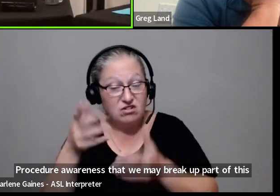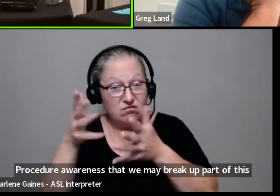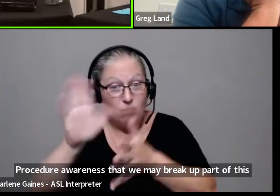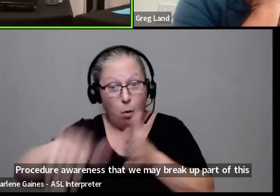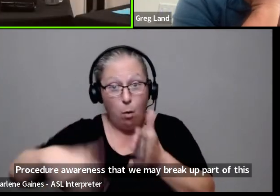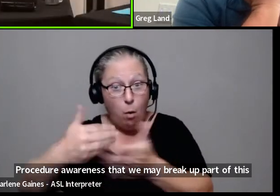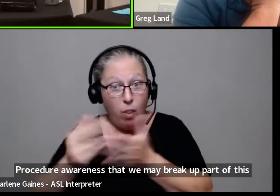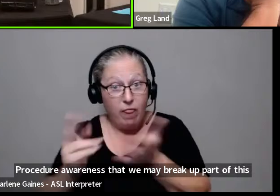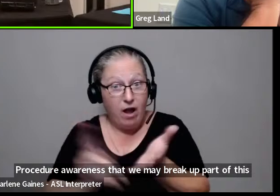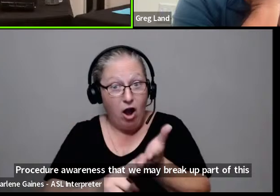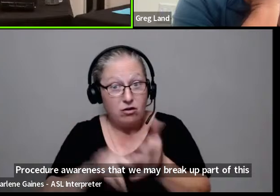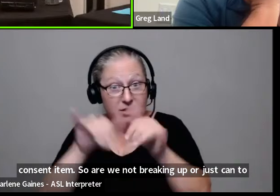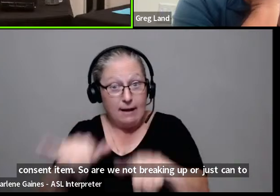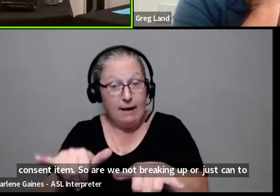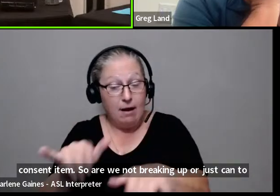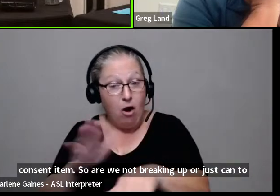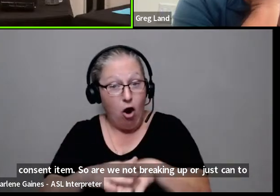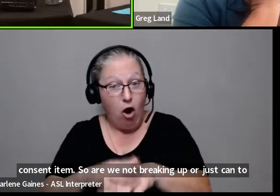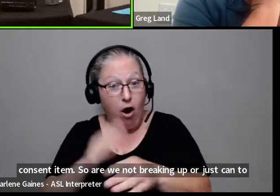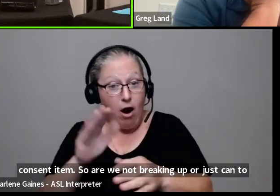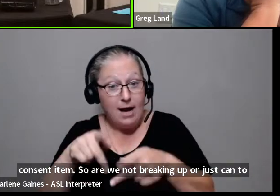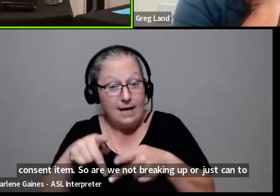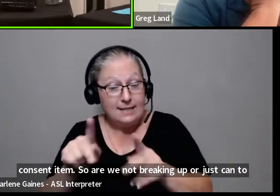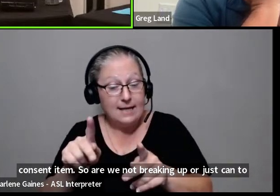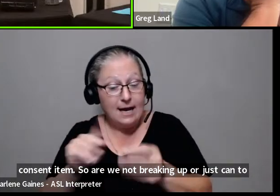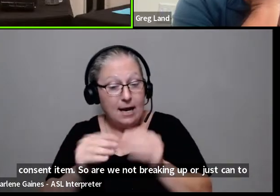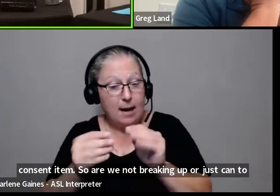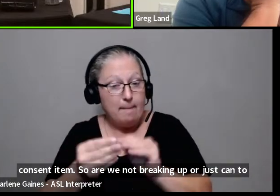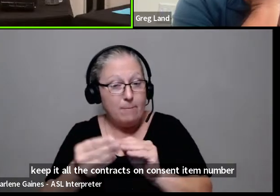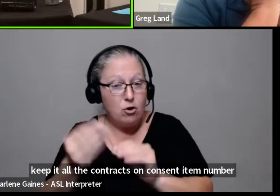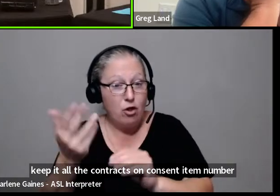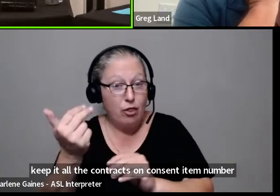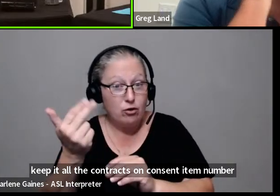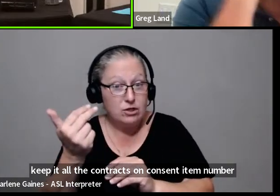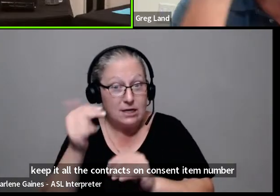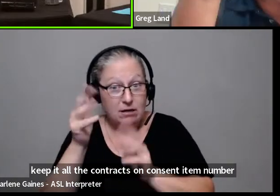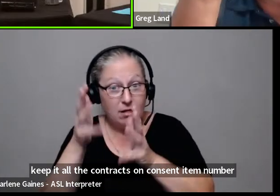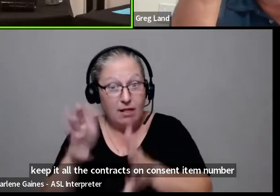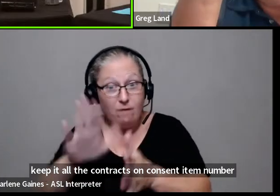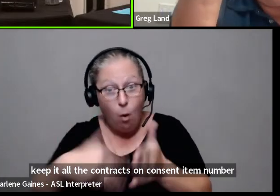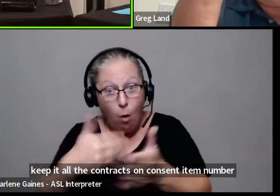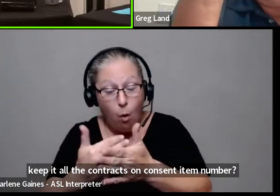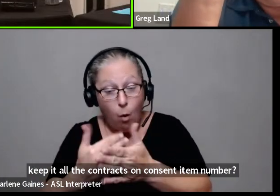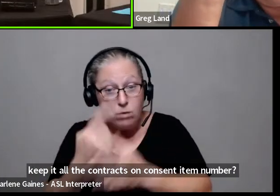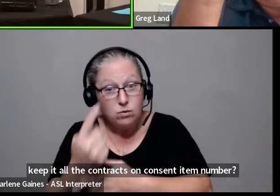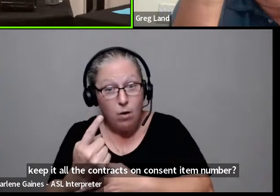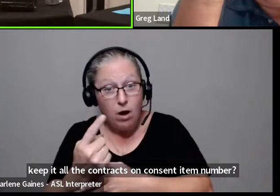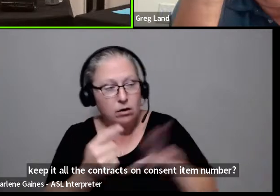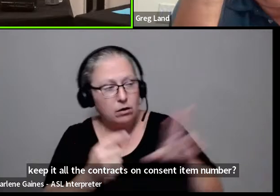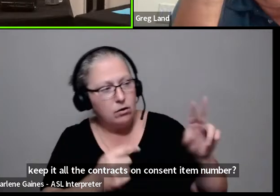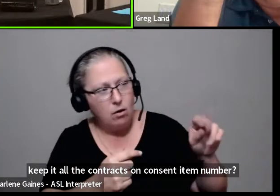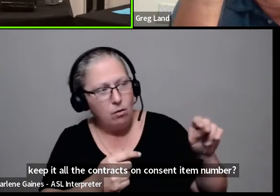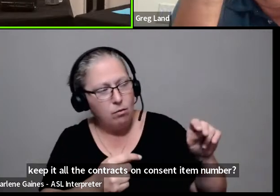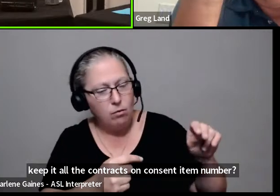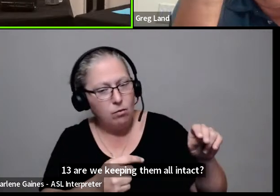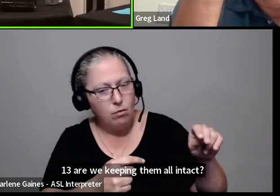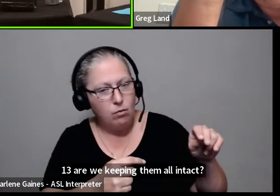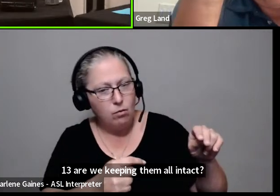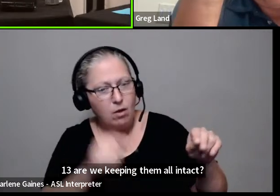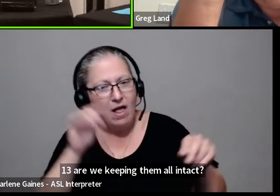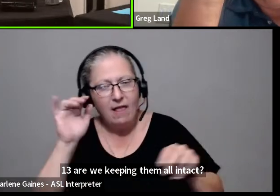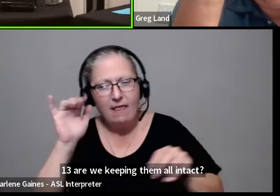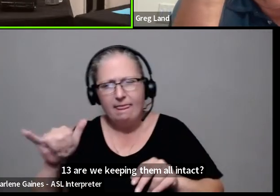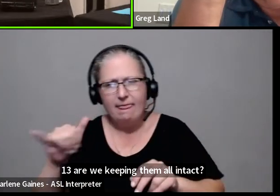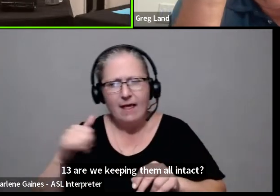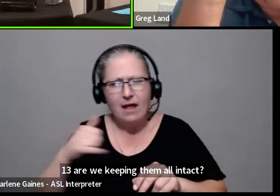all the contracts on consent item number 13. Are we keeping them all intact then? No. Oh, that's what